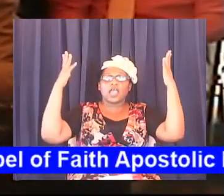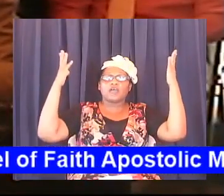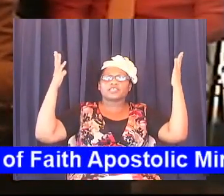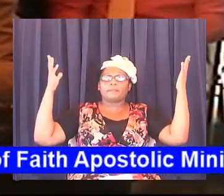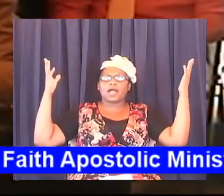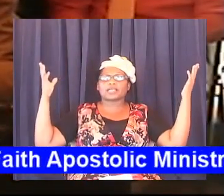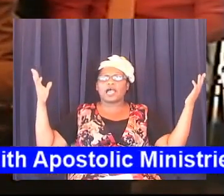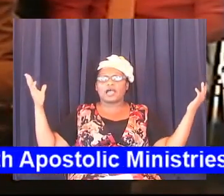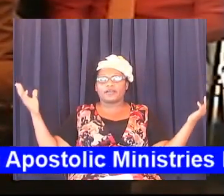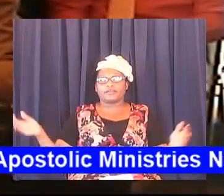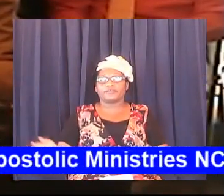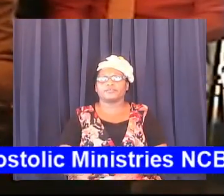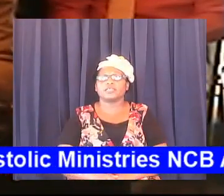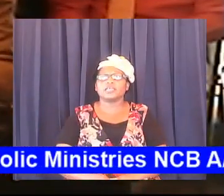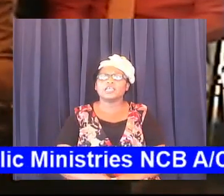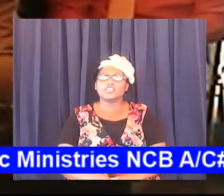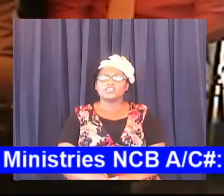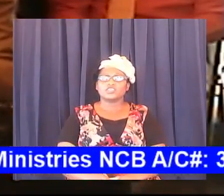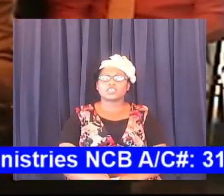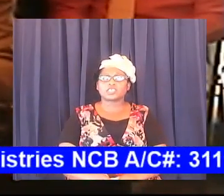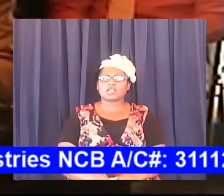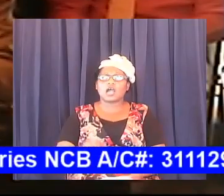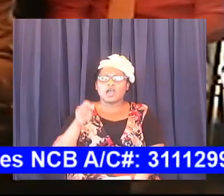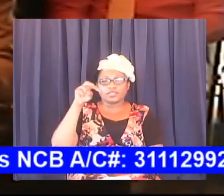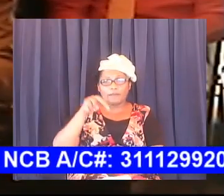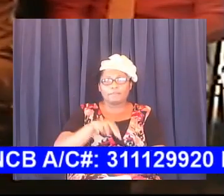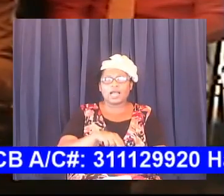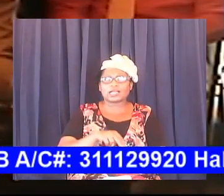I wonder if I could ask the church to stand at this time.